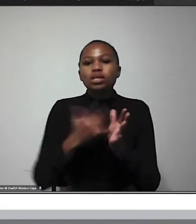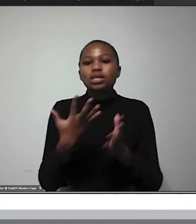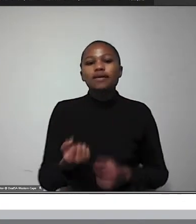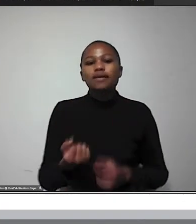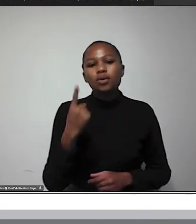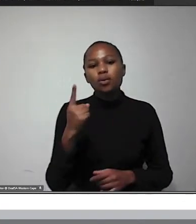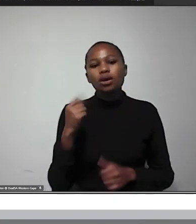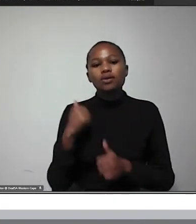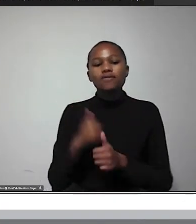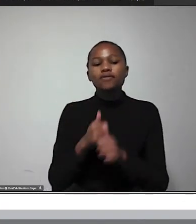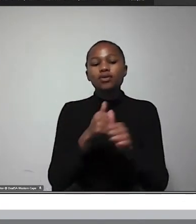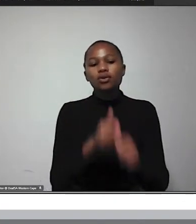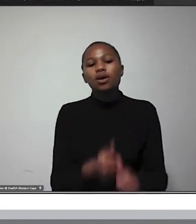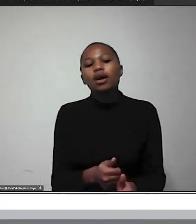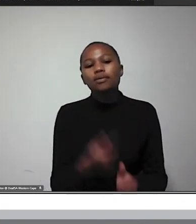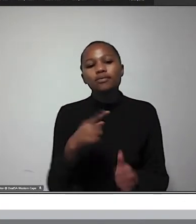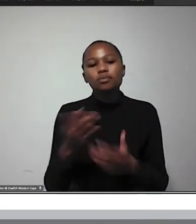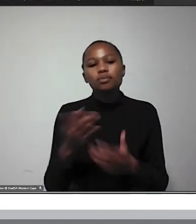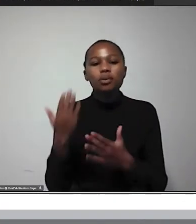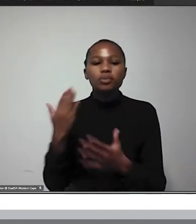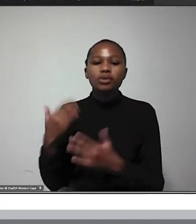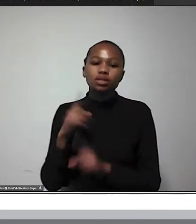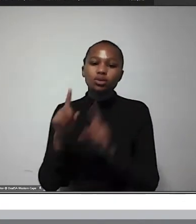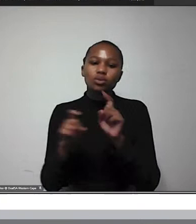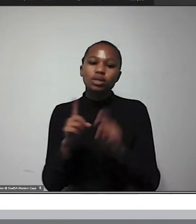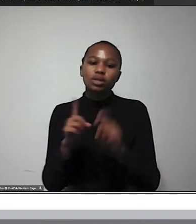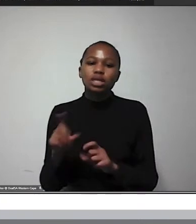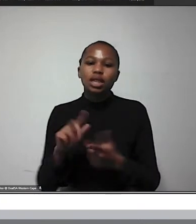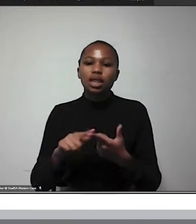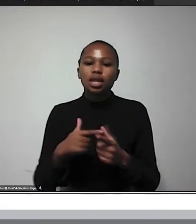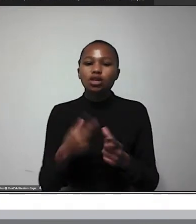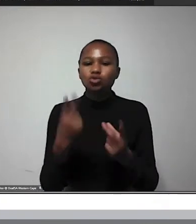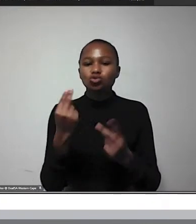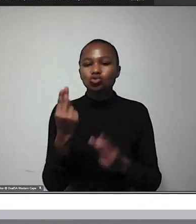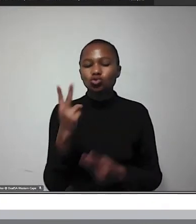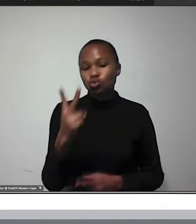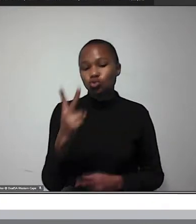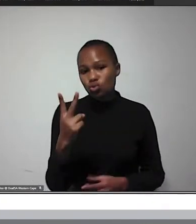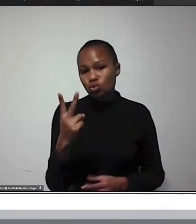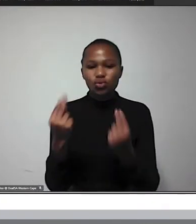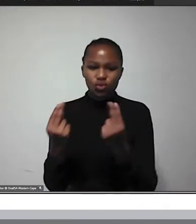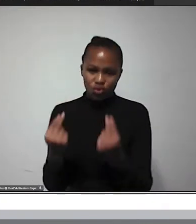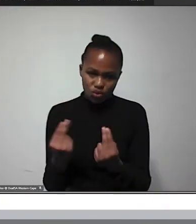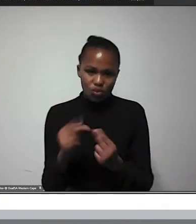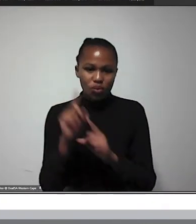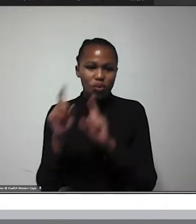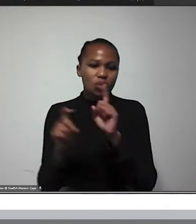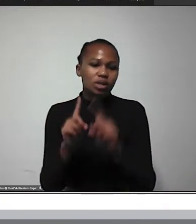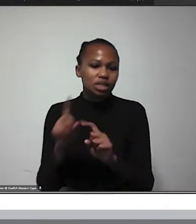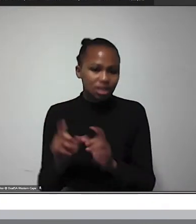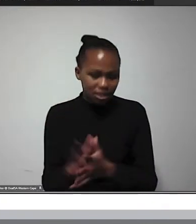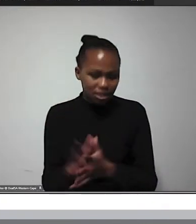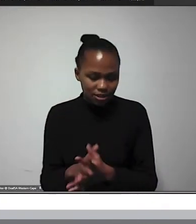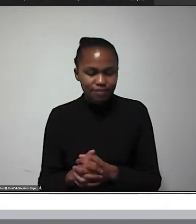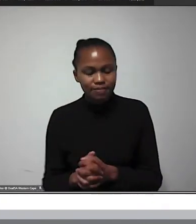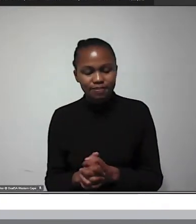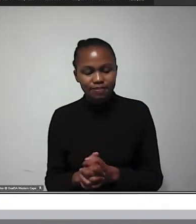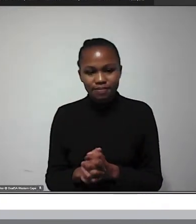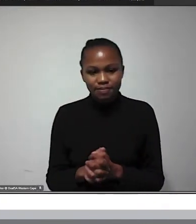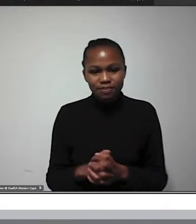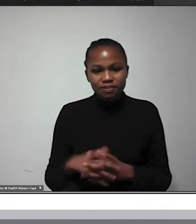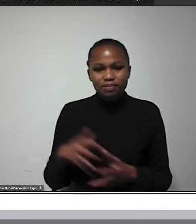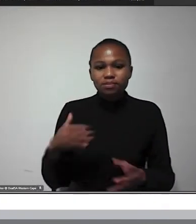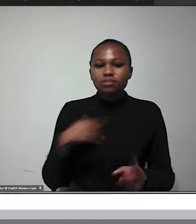follow-up in terms of my previous question and then two new questions. So just on my question, in terms of